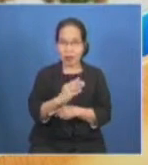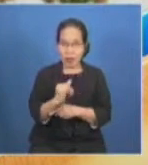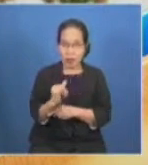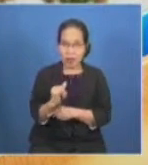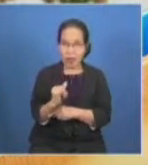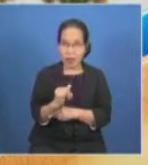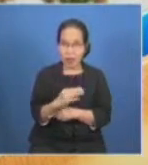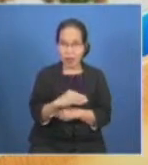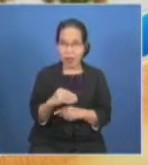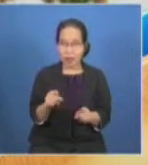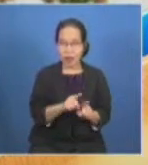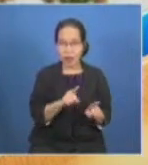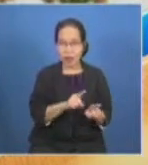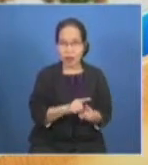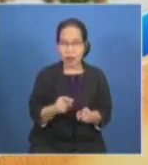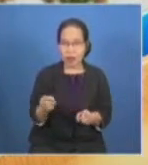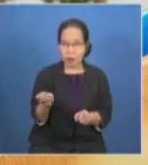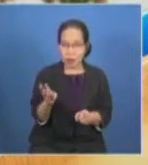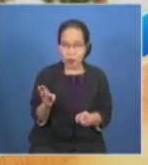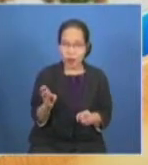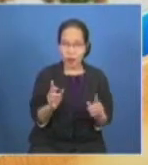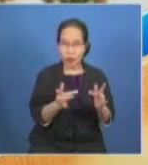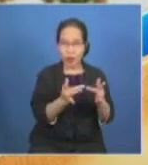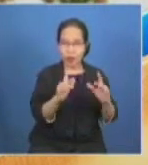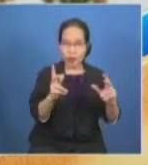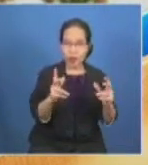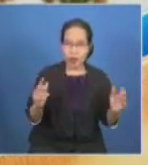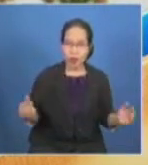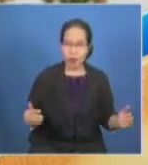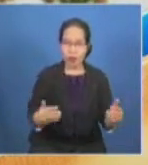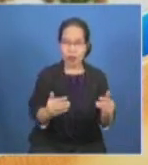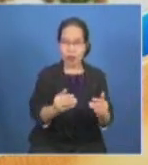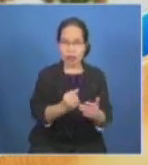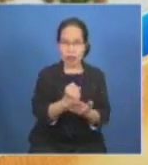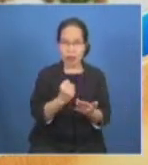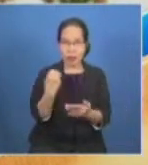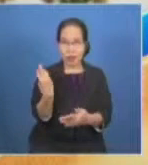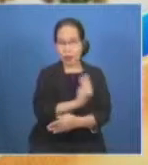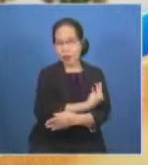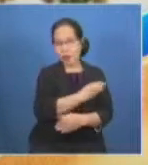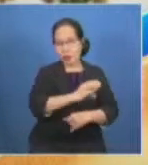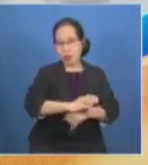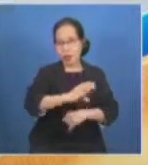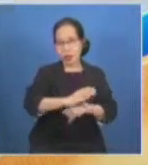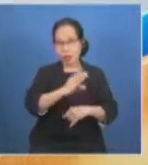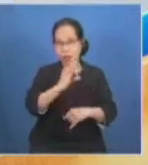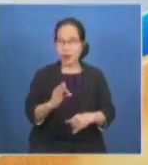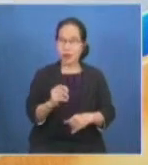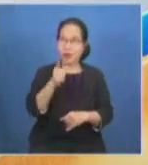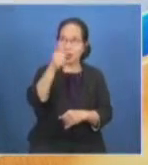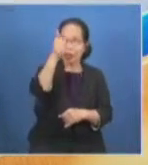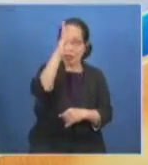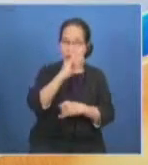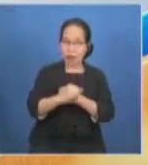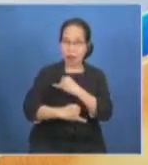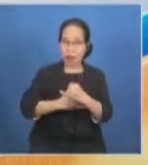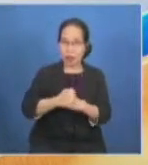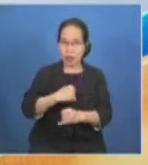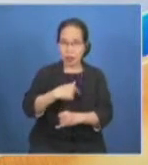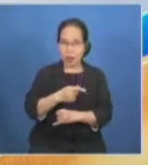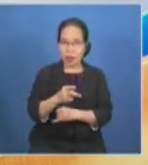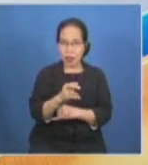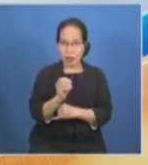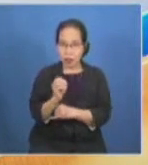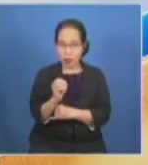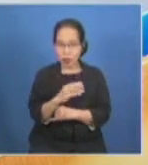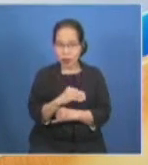in MCGI, some of them are in our virtual audience of the Members Church of God International in